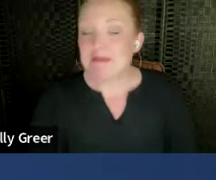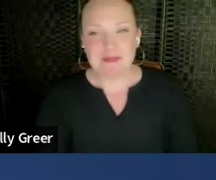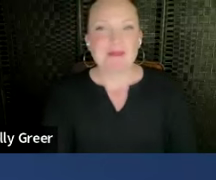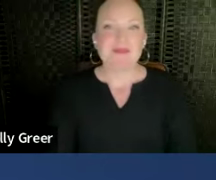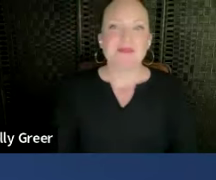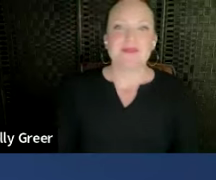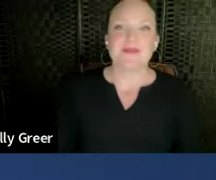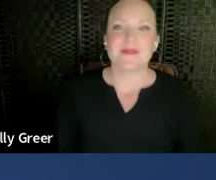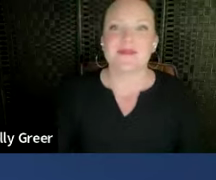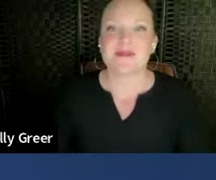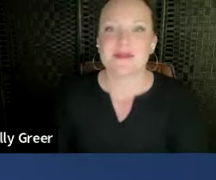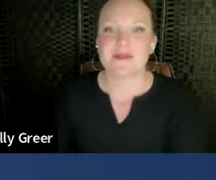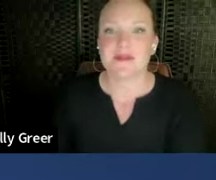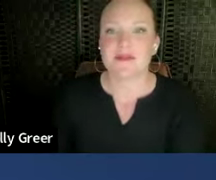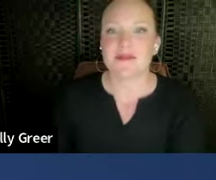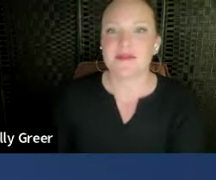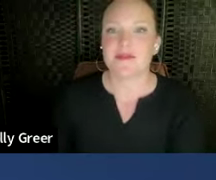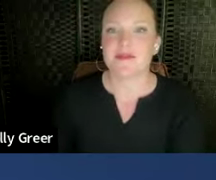and that's about me.